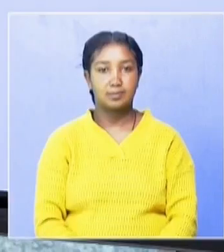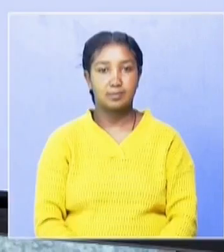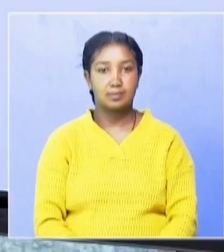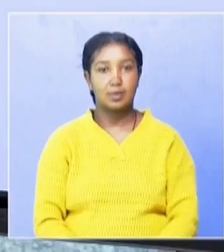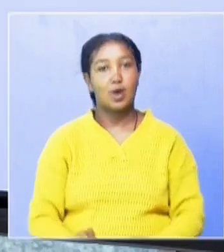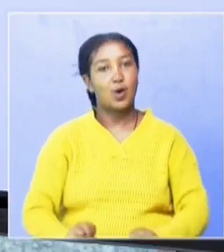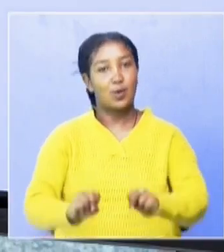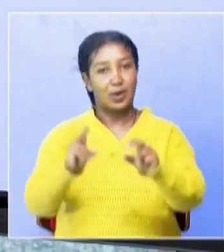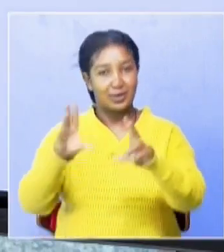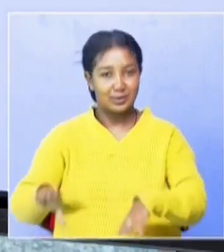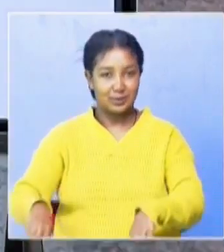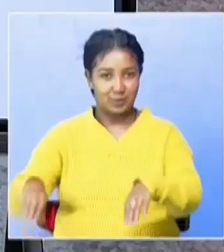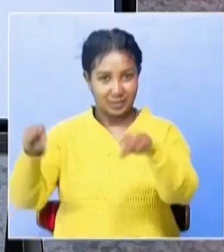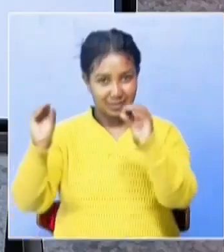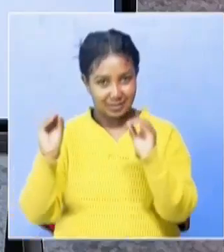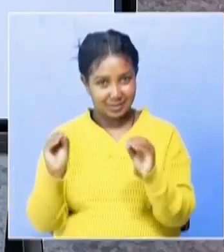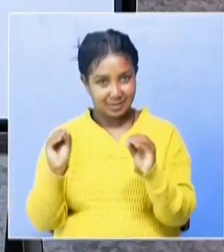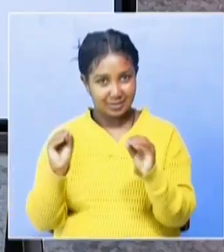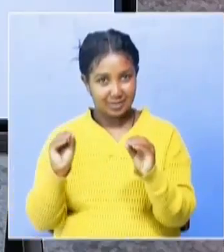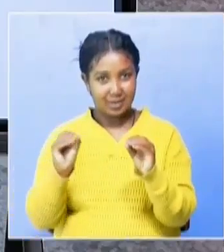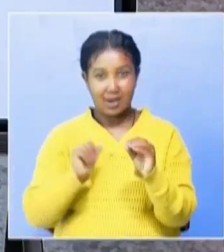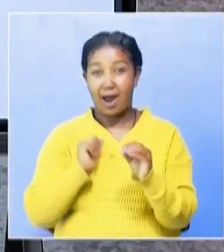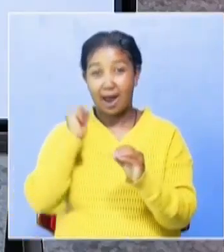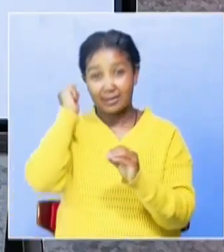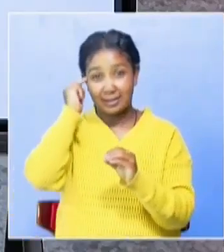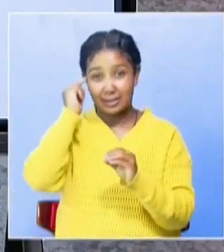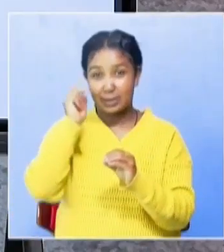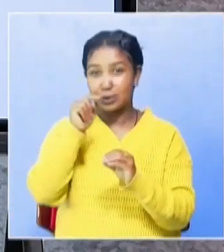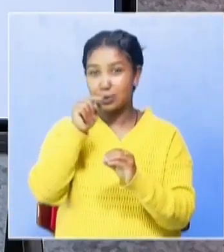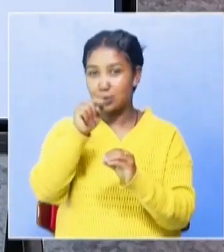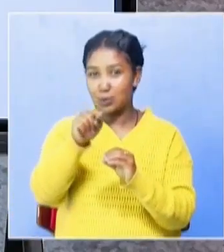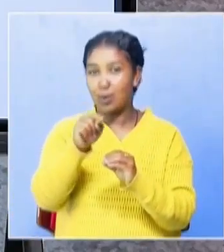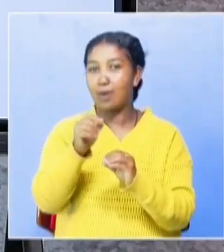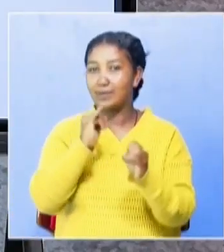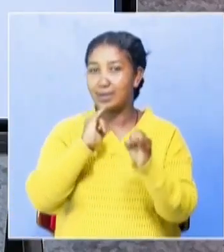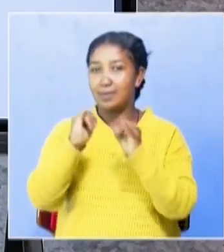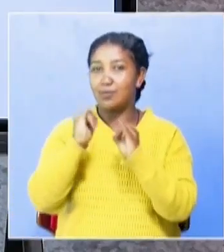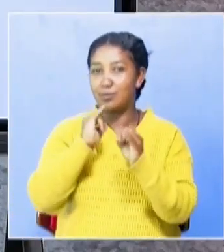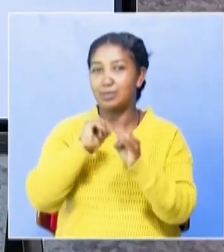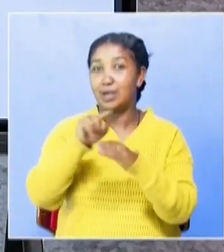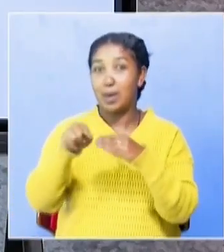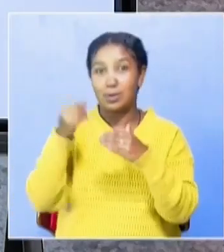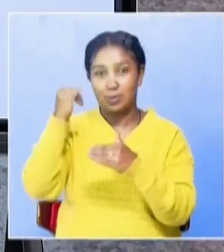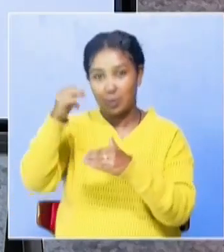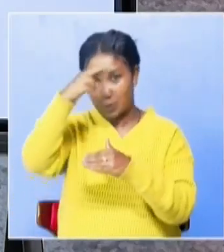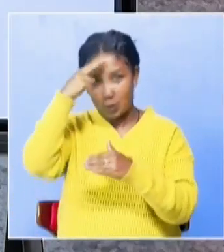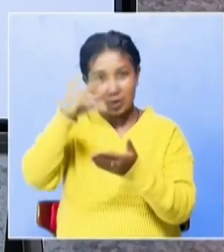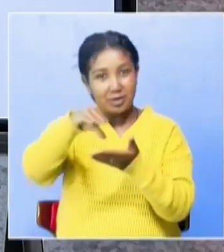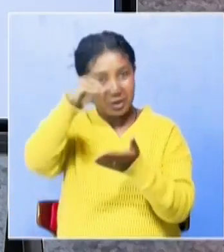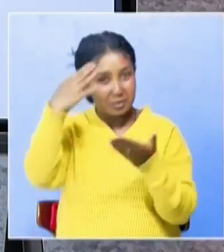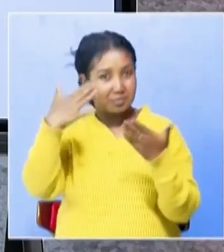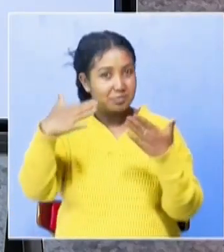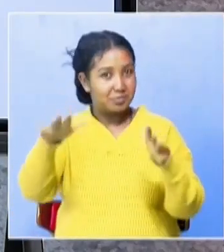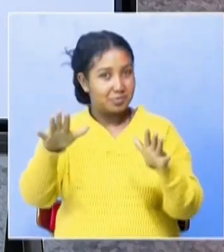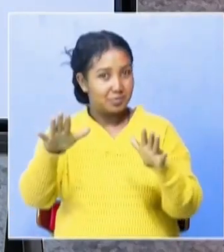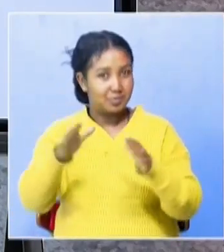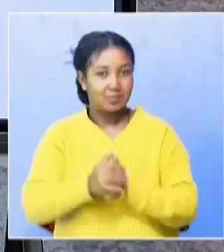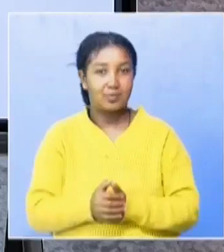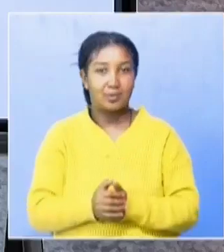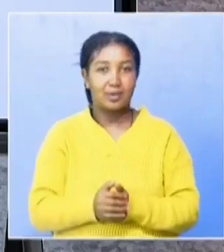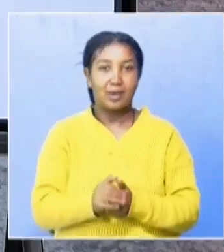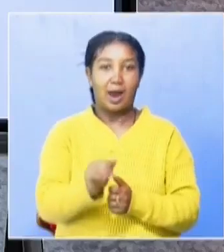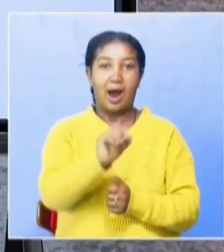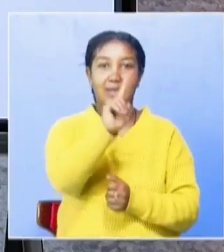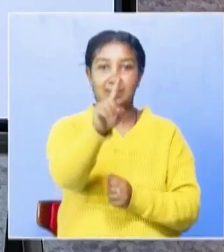Okay, students, I think you have some information about this concept because we have learned it in the previous lesson.